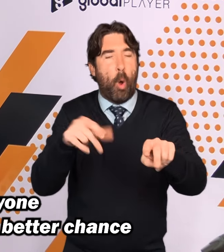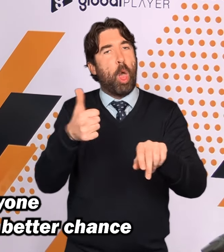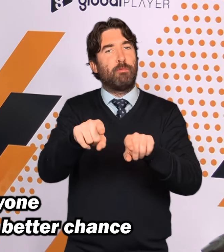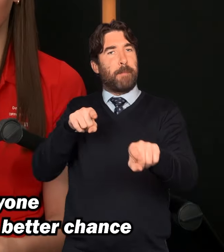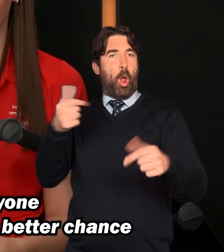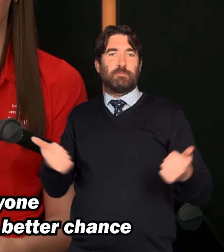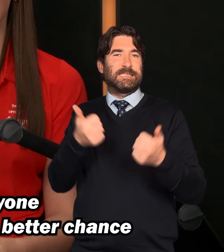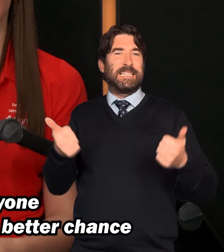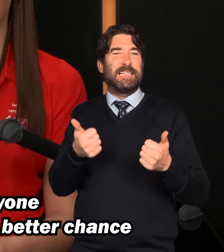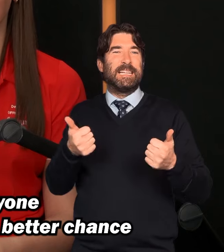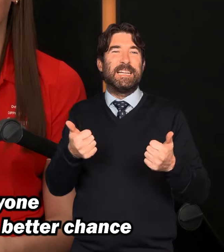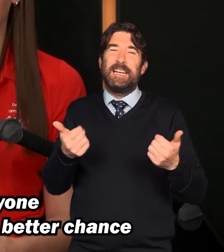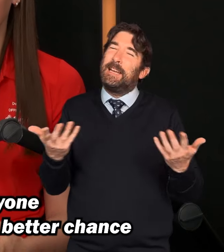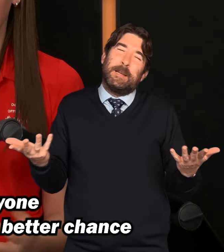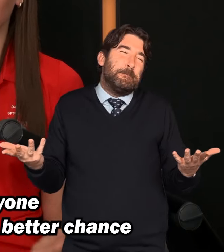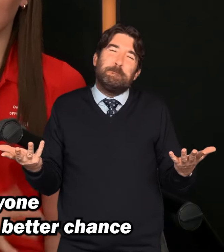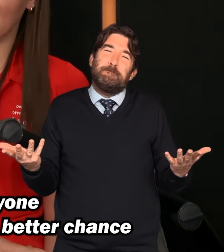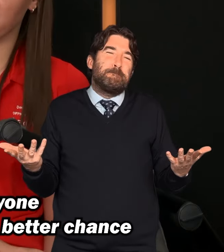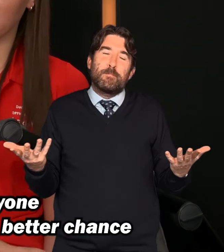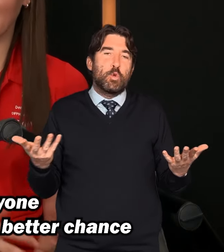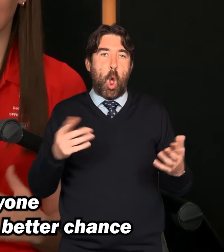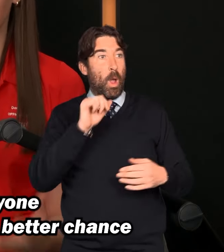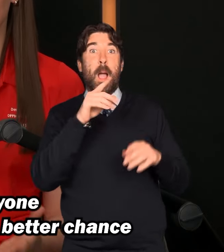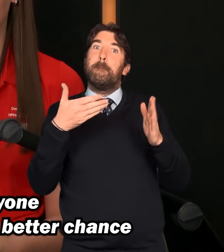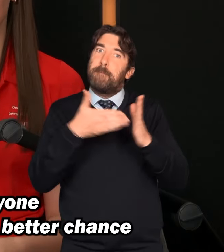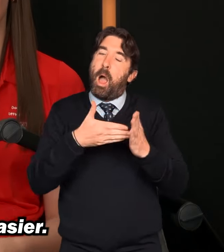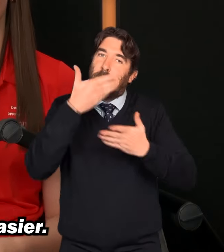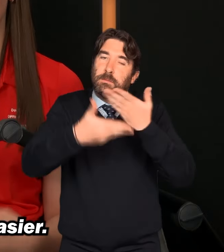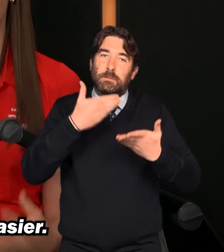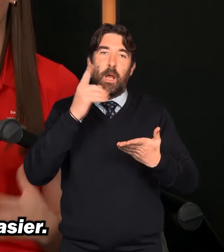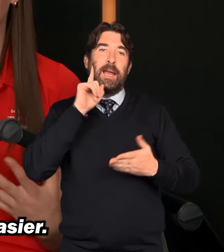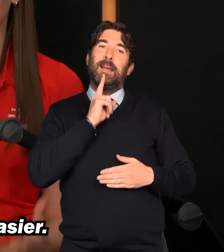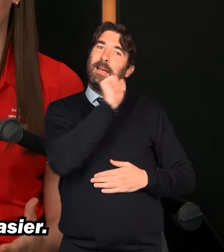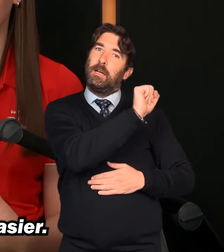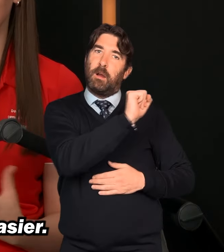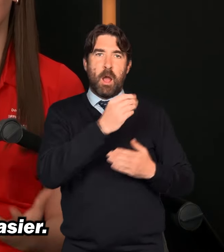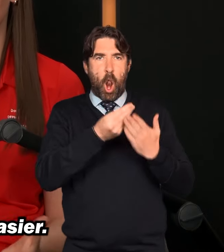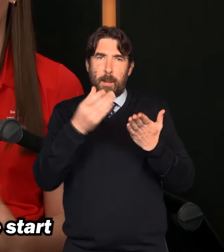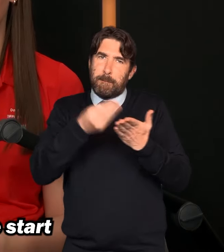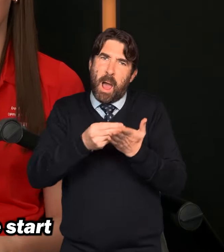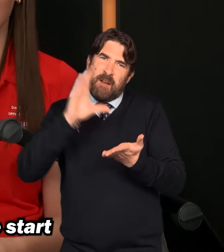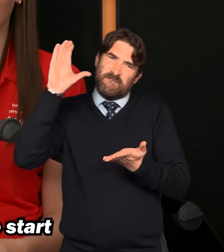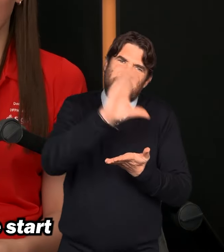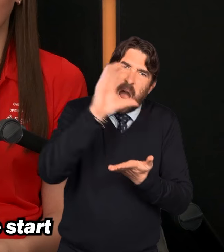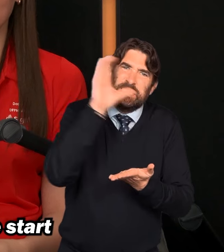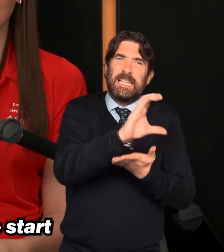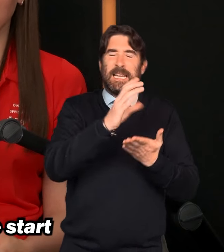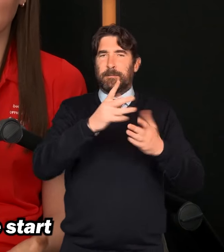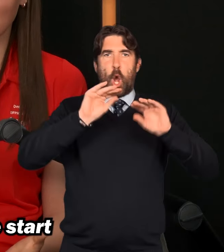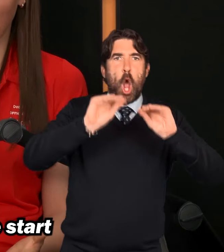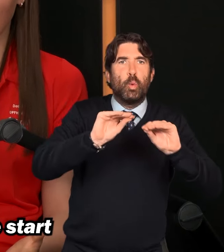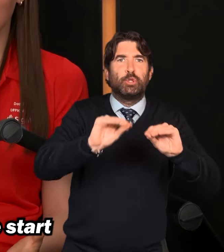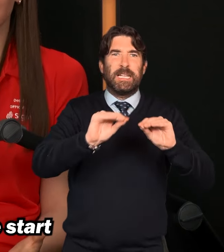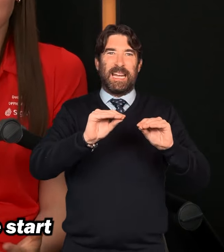So you feel a bit like everyone that's able-bodied has a better chance at getting better because their training is easier, and they obviously with